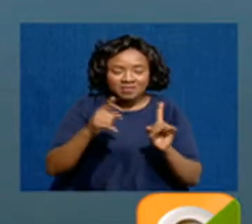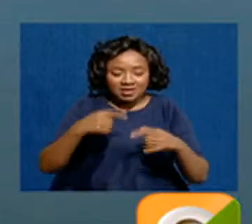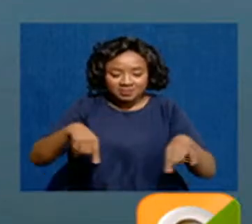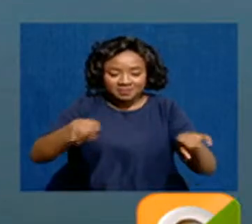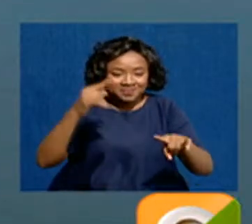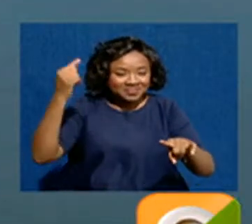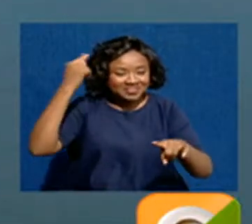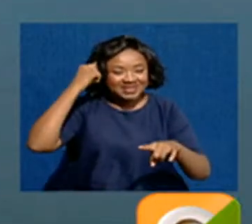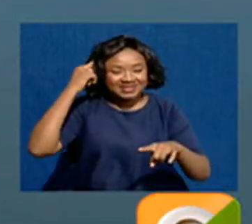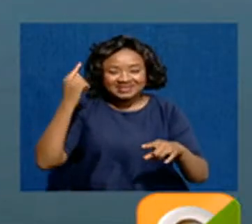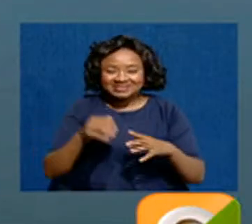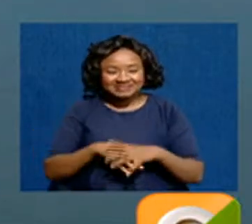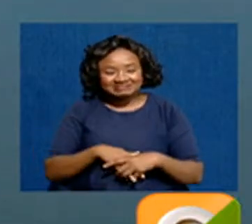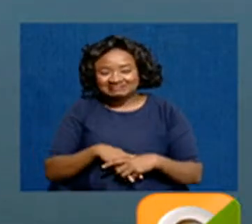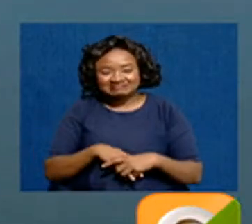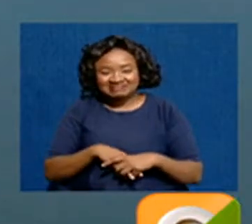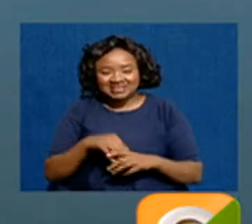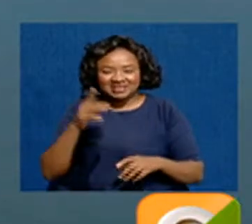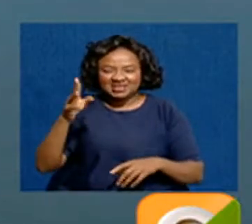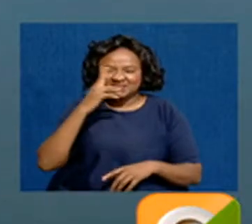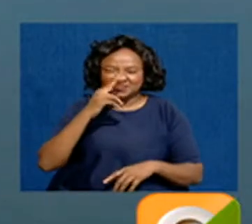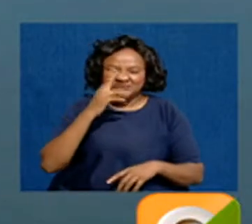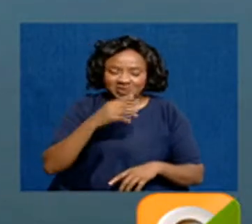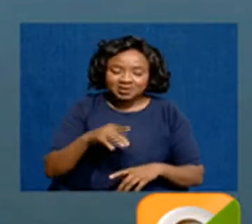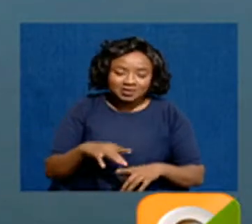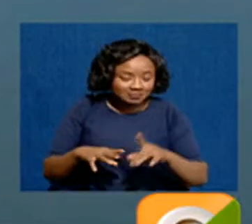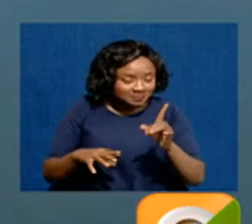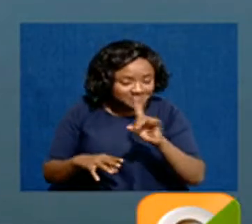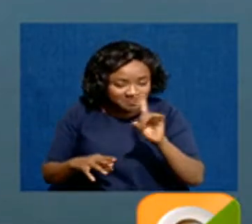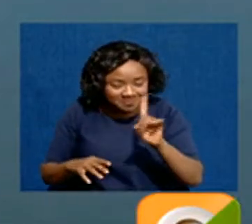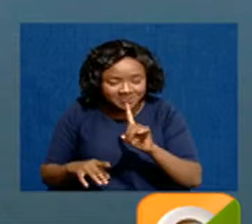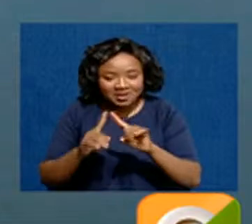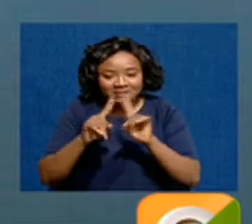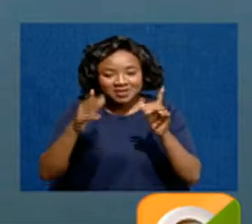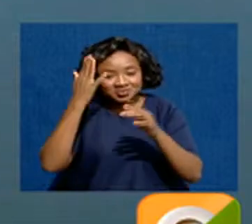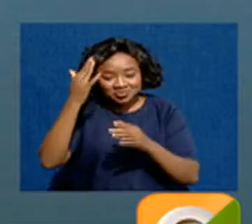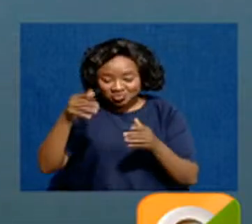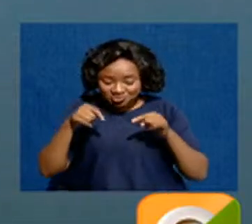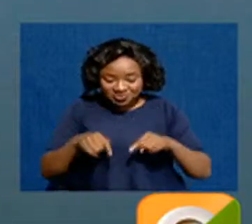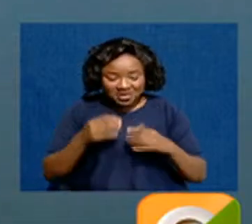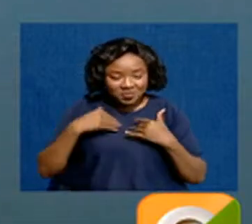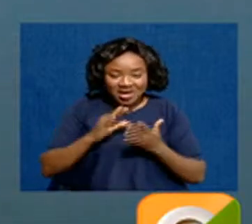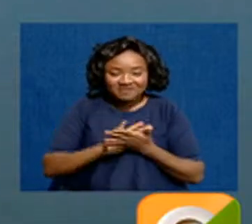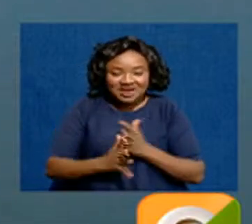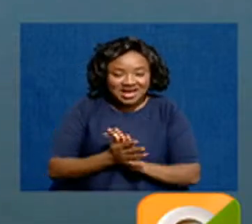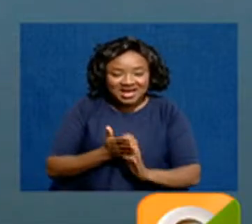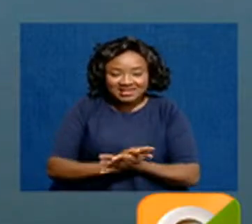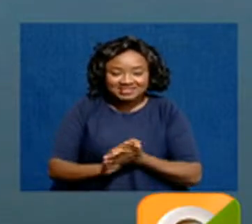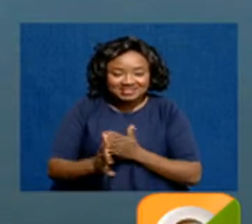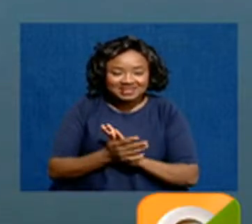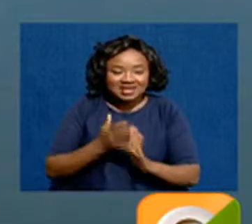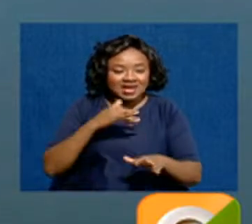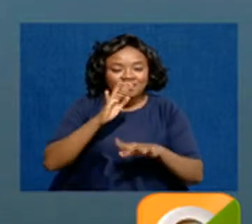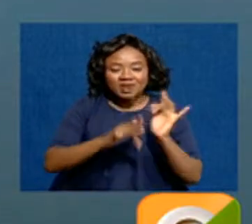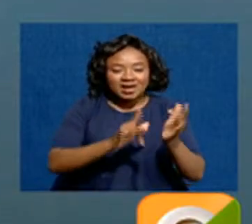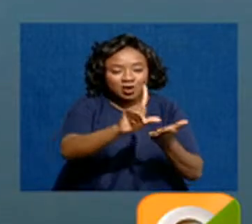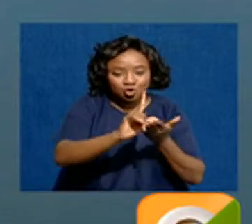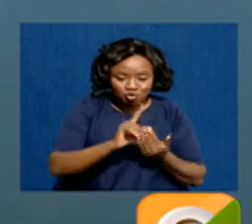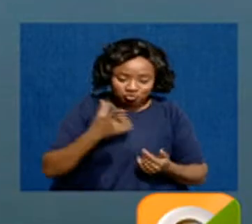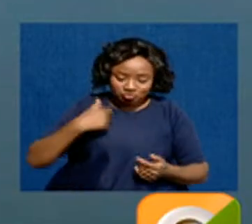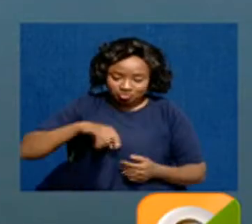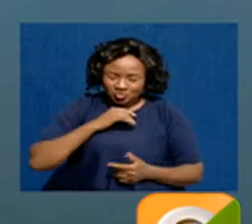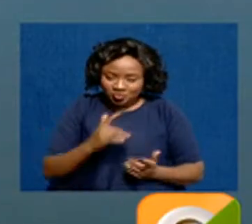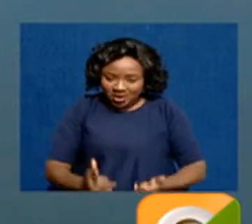live within our own means. Because unless we have ability to borrow, we no longer have even that ability to borrow in the first place. We cannot